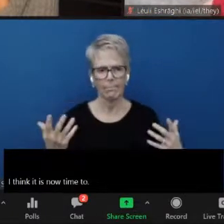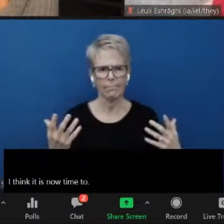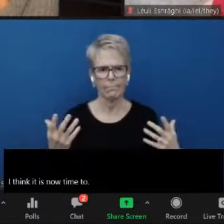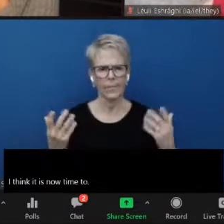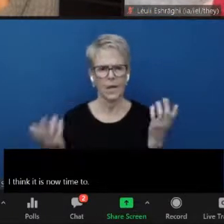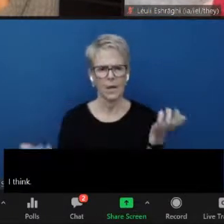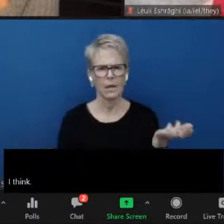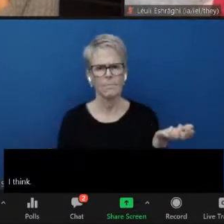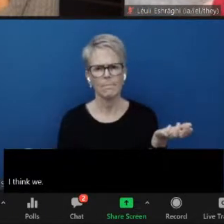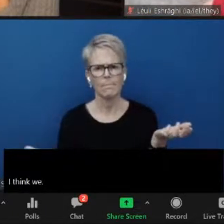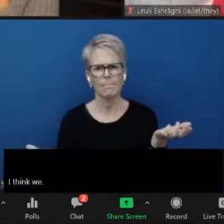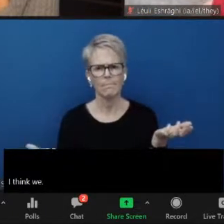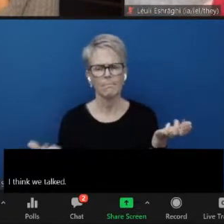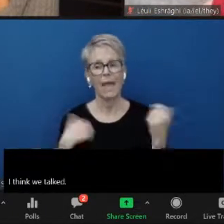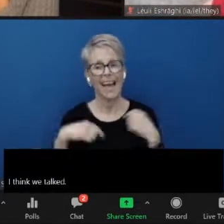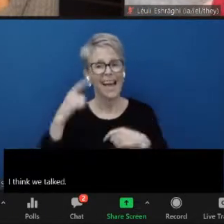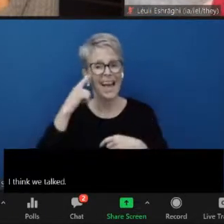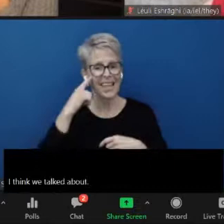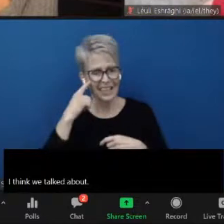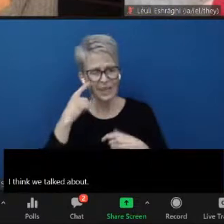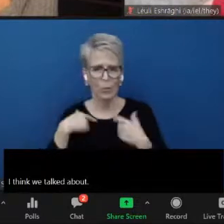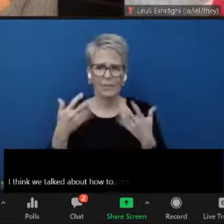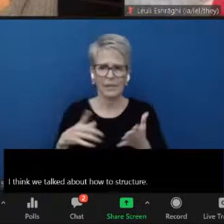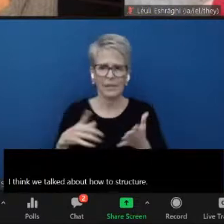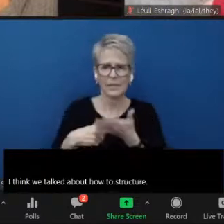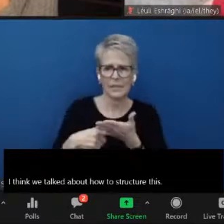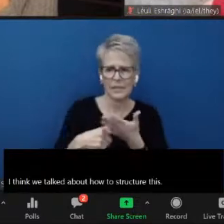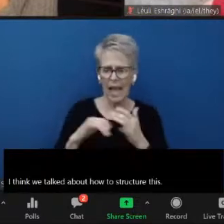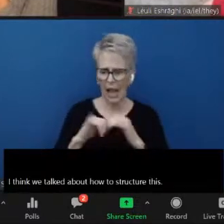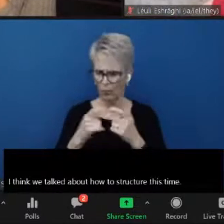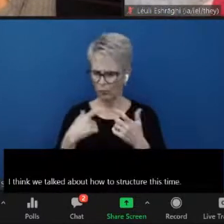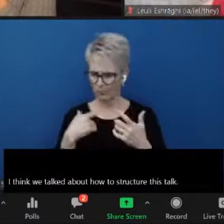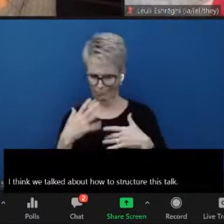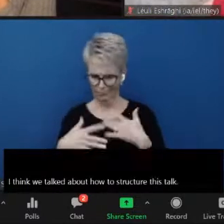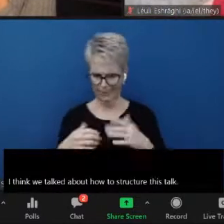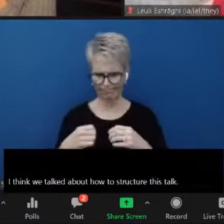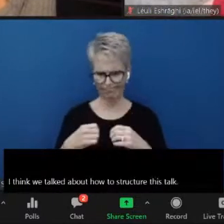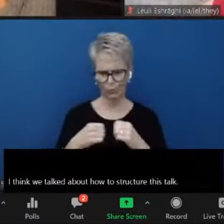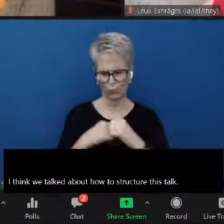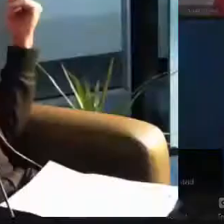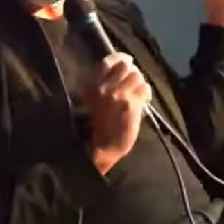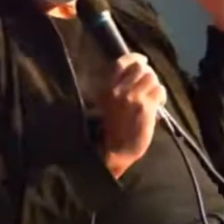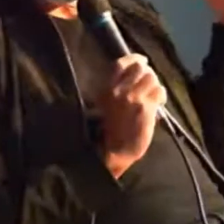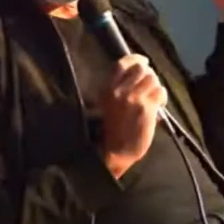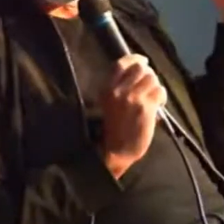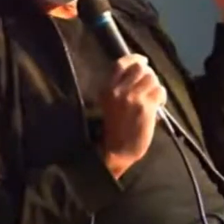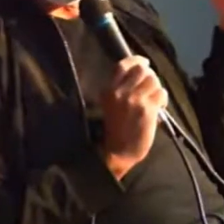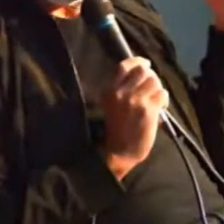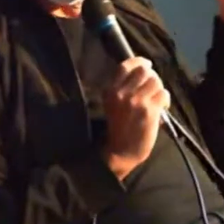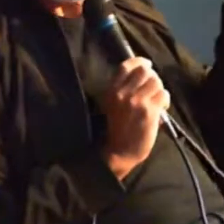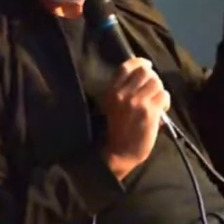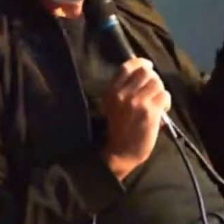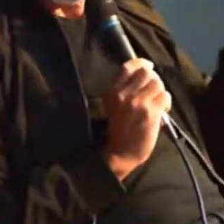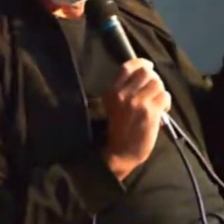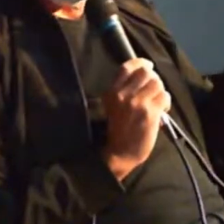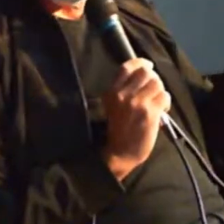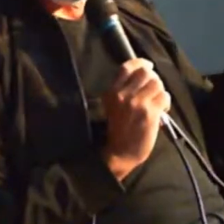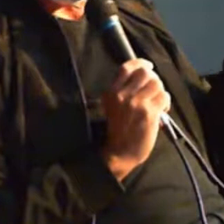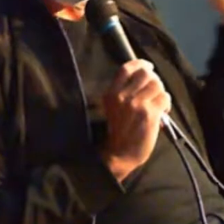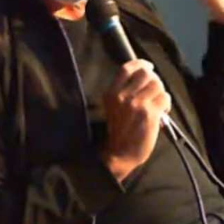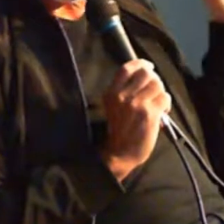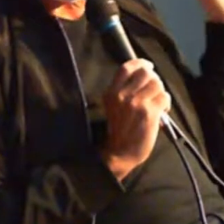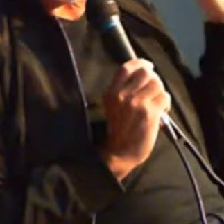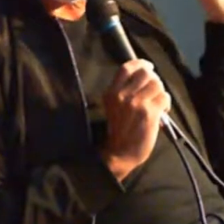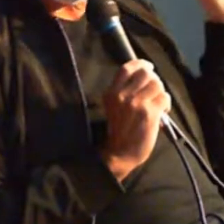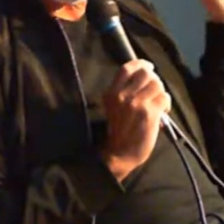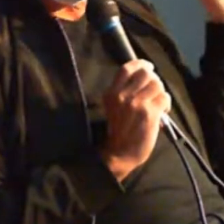I think we talked sort of about how to structure this talk, and both artists decided that